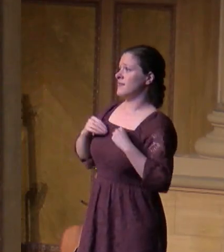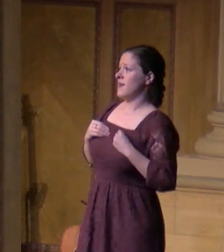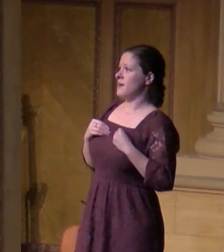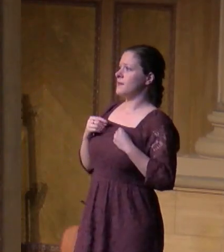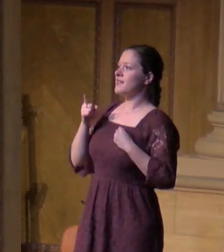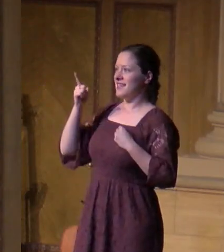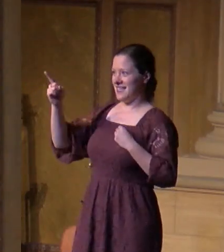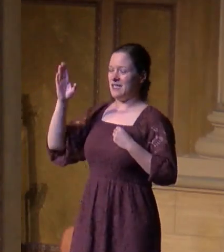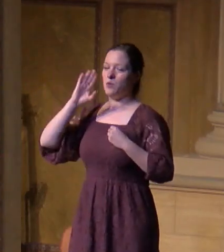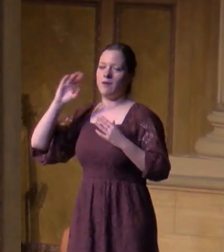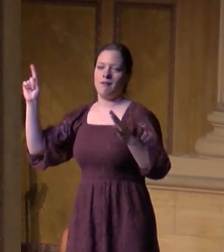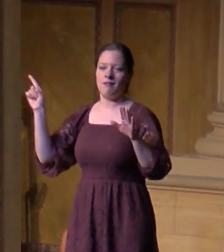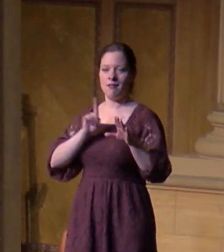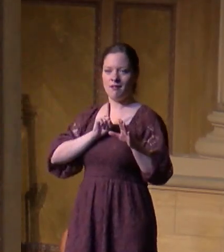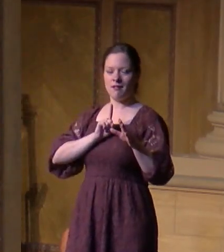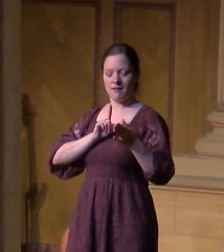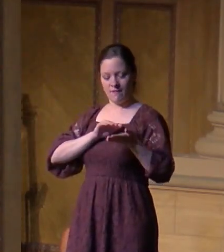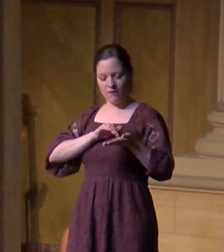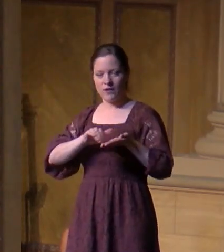he'll come in and forgive you